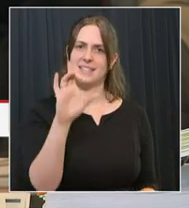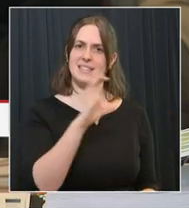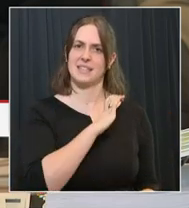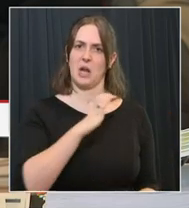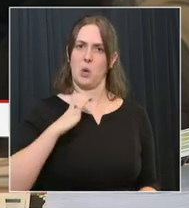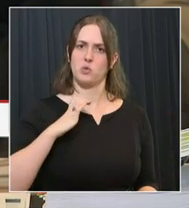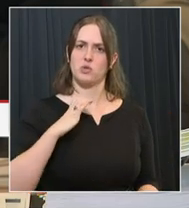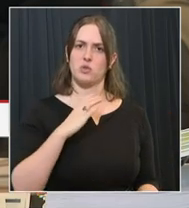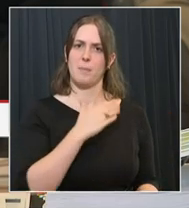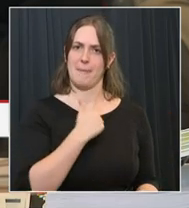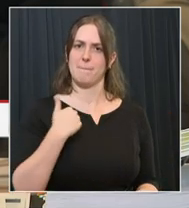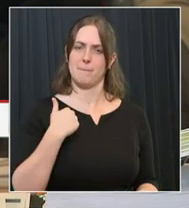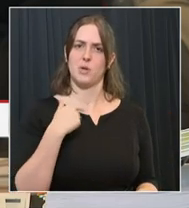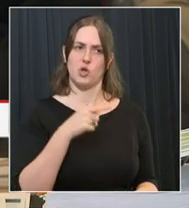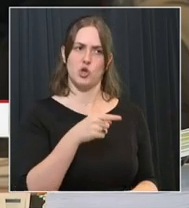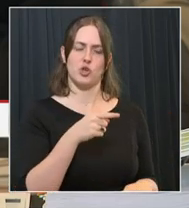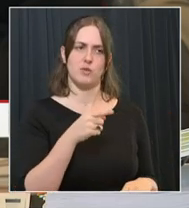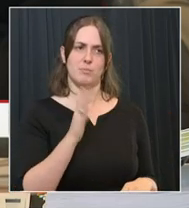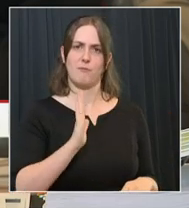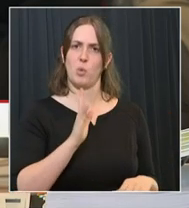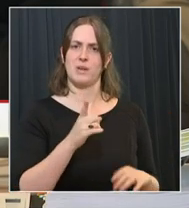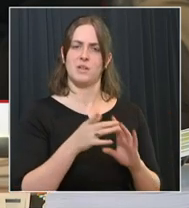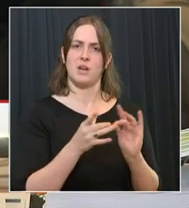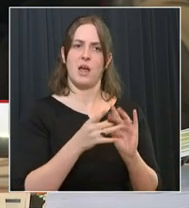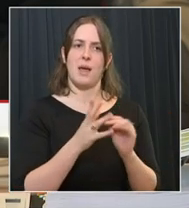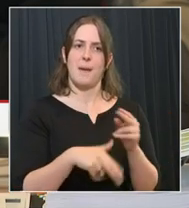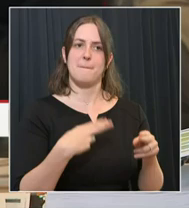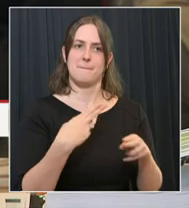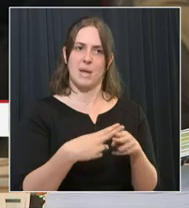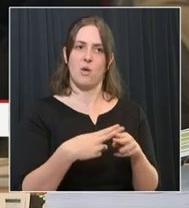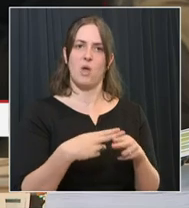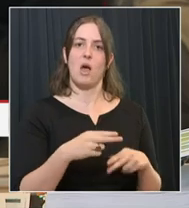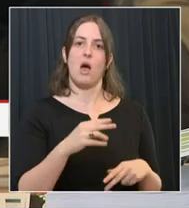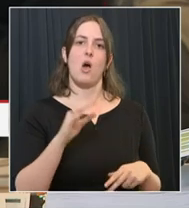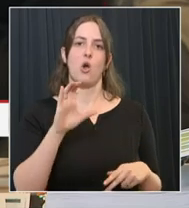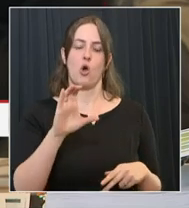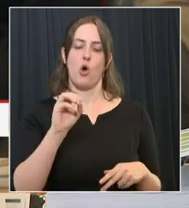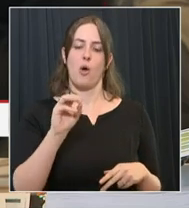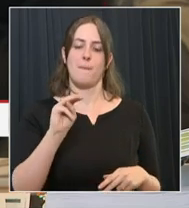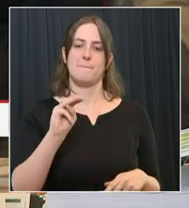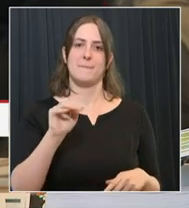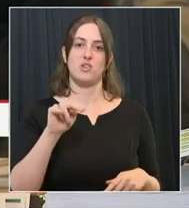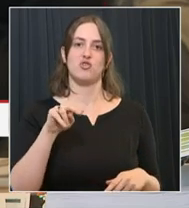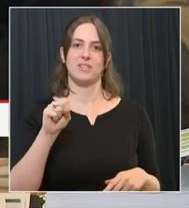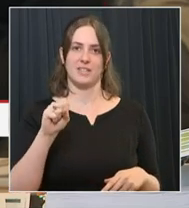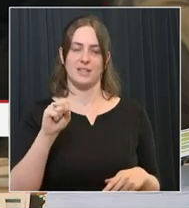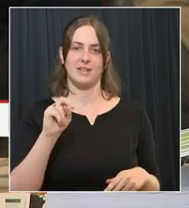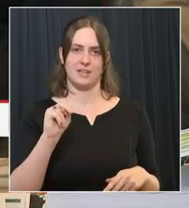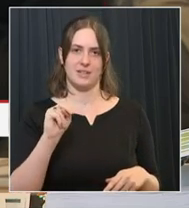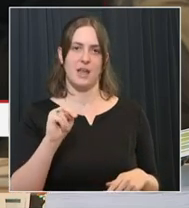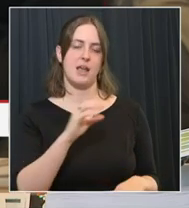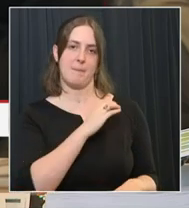an expenditure commission, which we don't support creating another agency to,